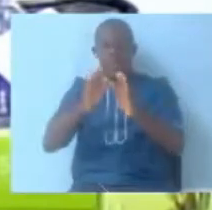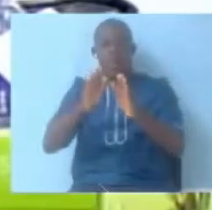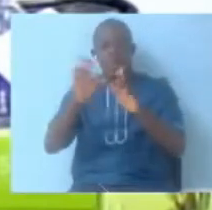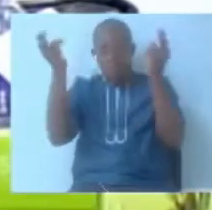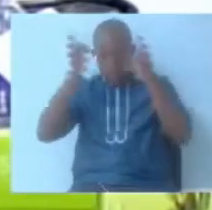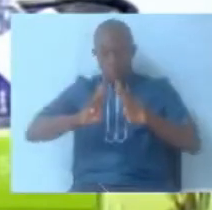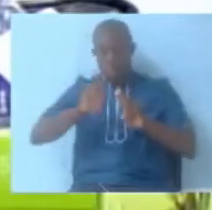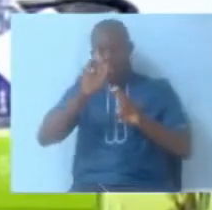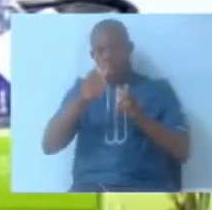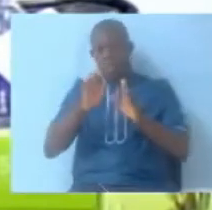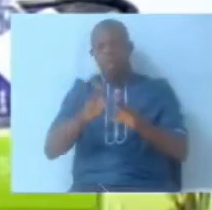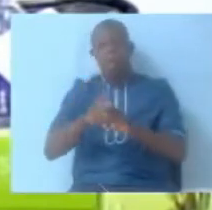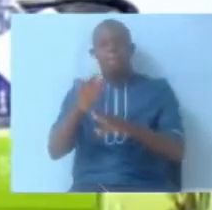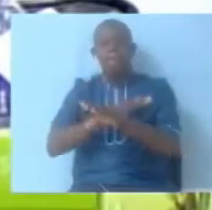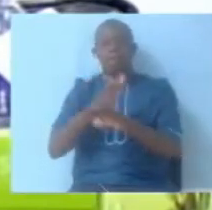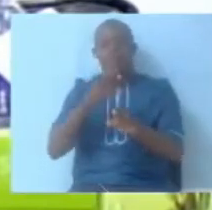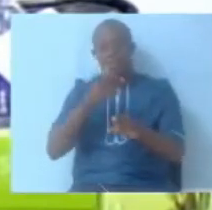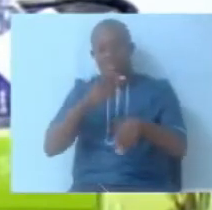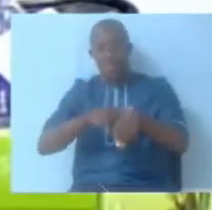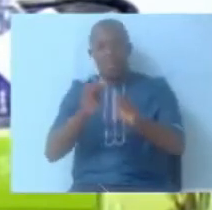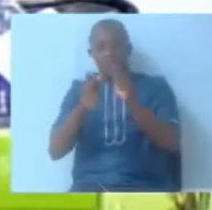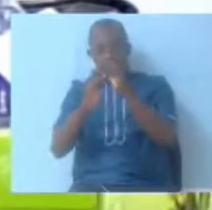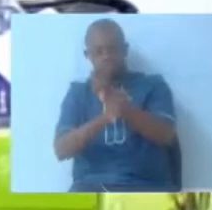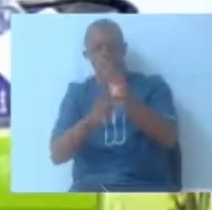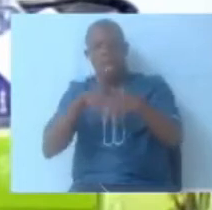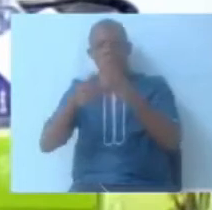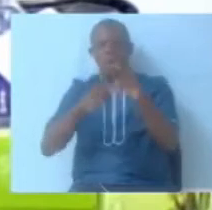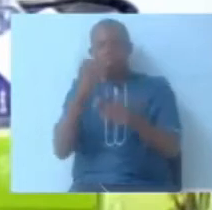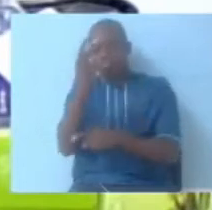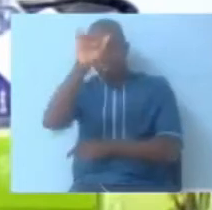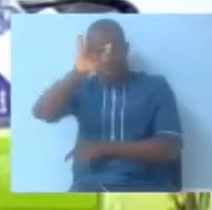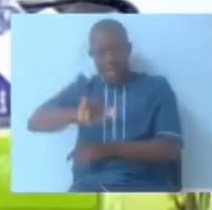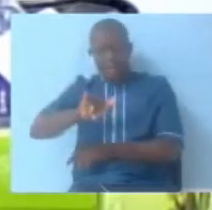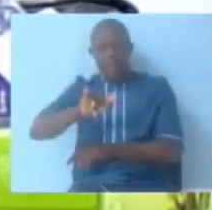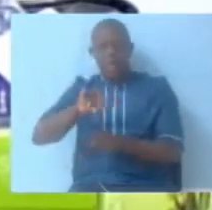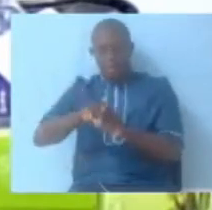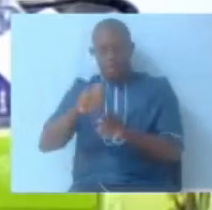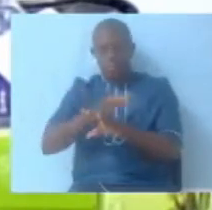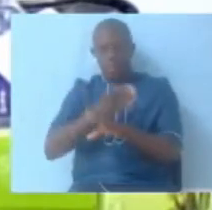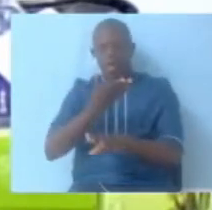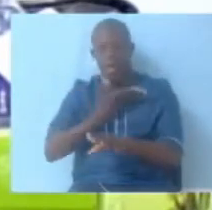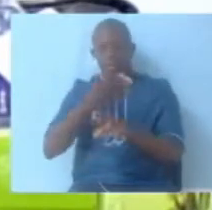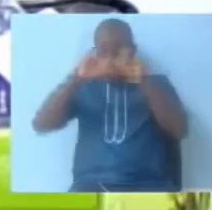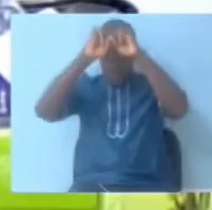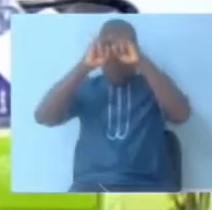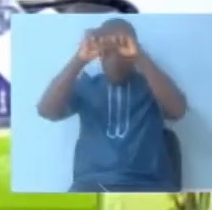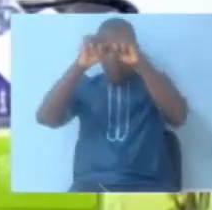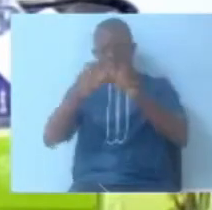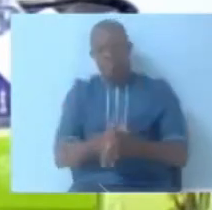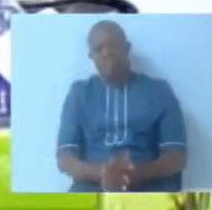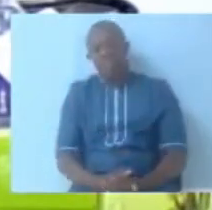era, that is during the transition of 2 years. Watumo sojar mararo bekering uche falingu bekeka ntumo meung usanji fulo